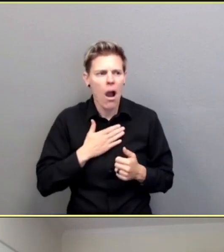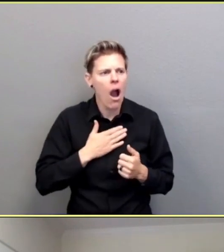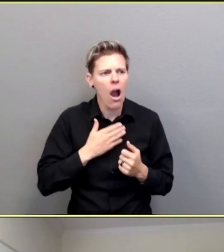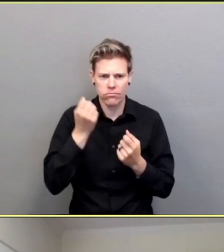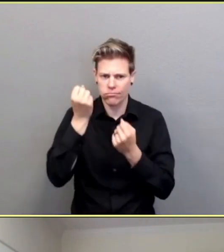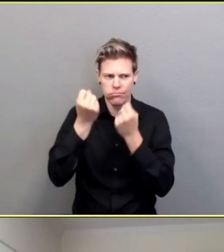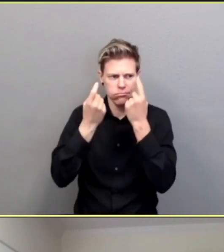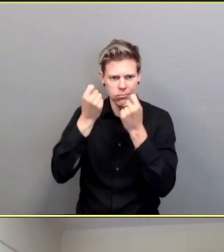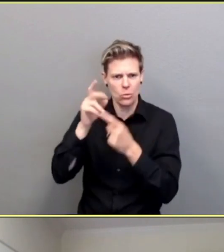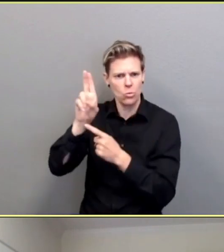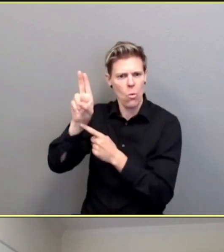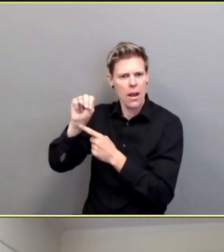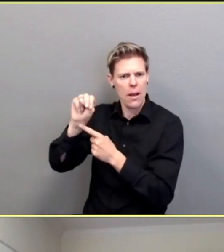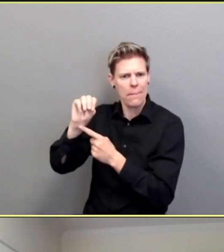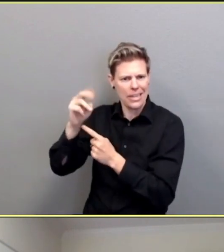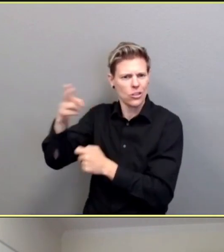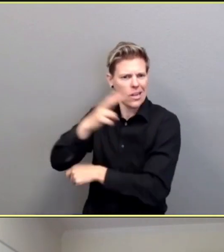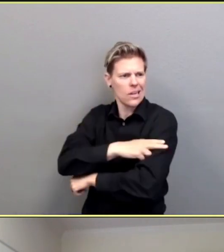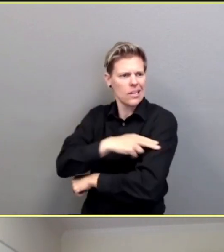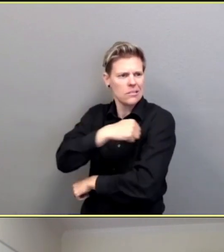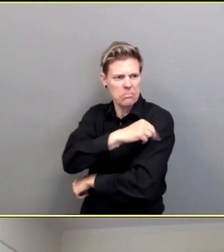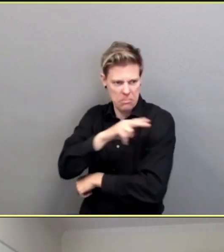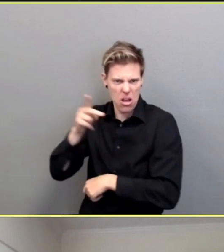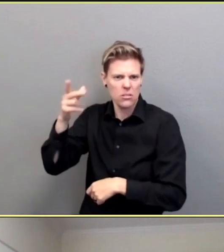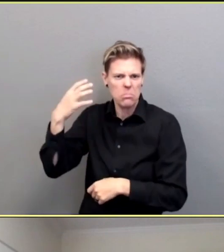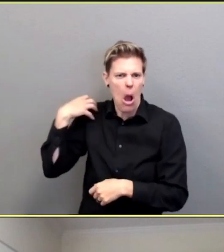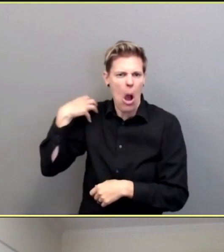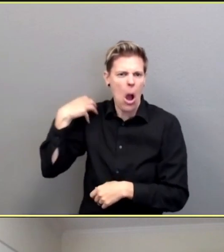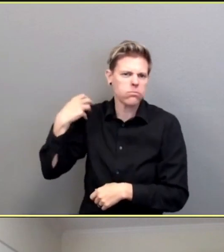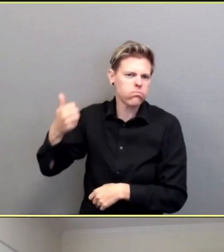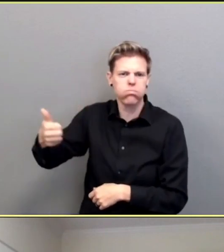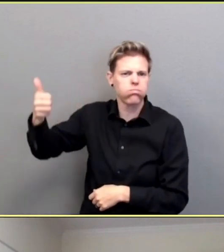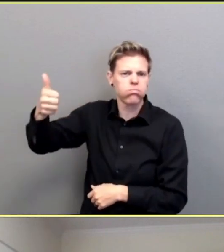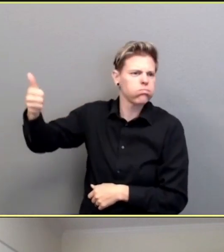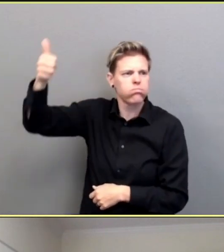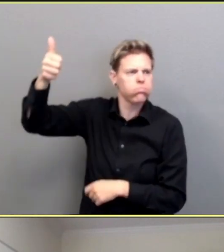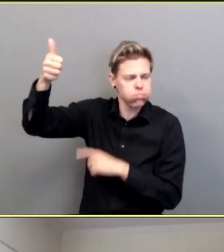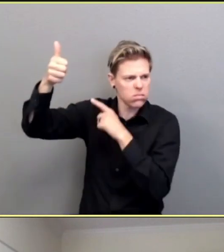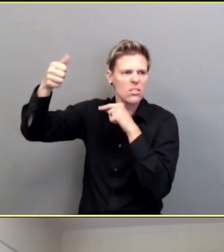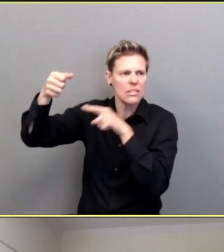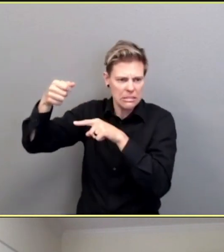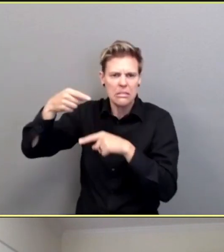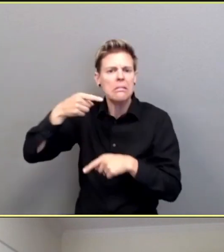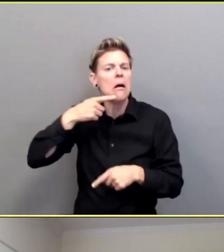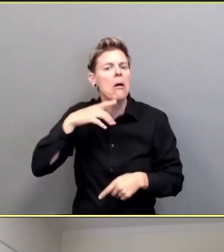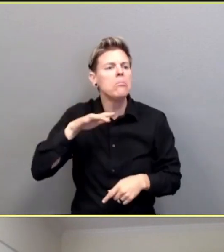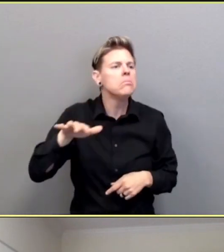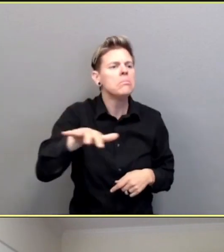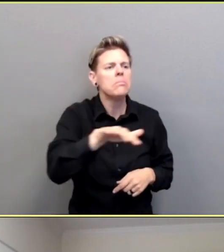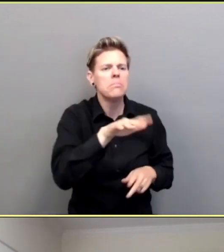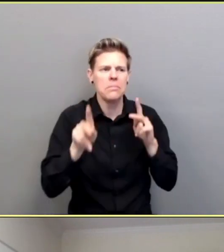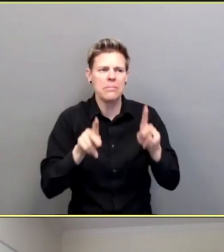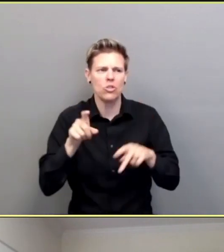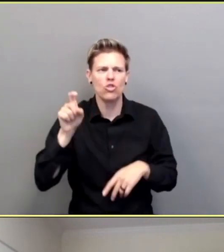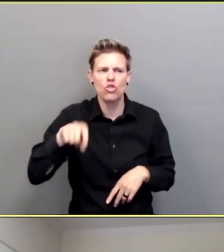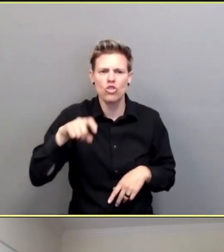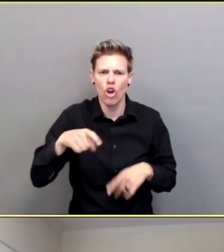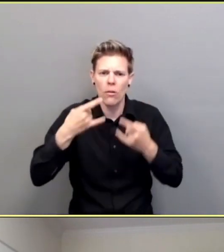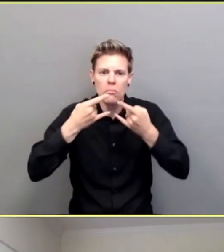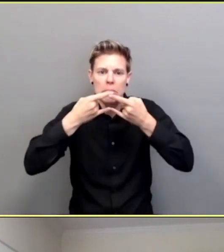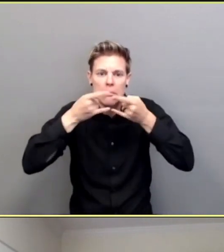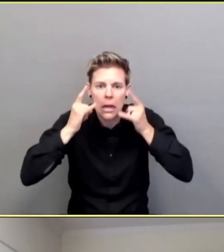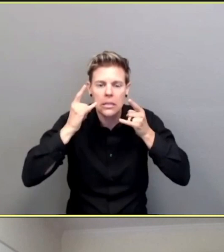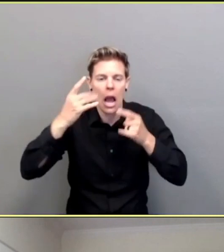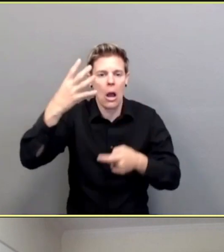Sciences has suggested people resume masking outdoors. I'd be curious to